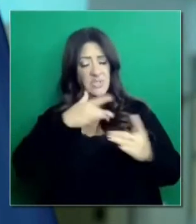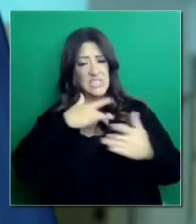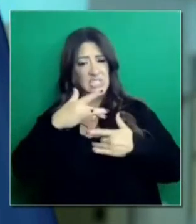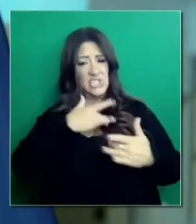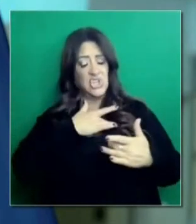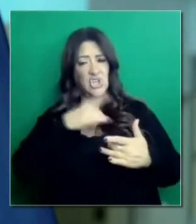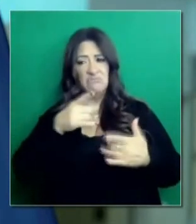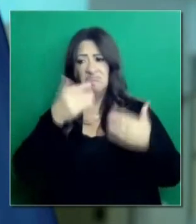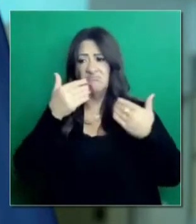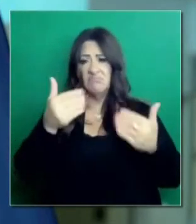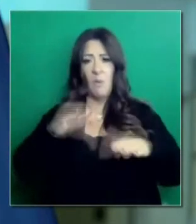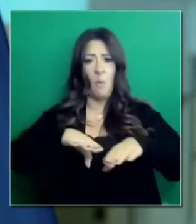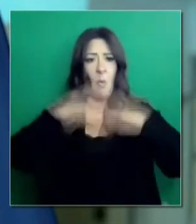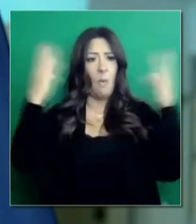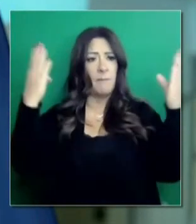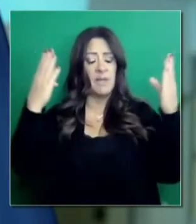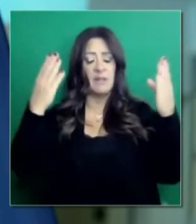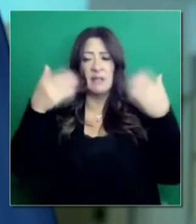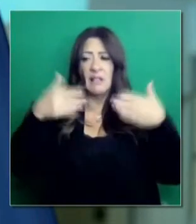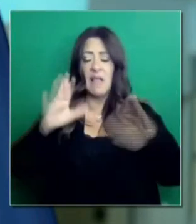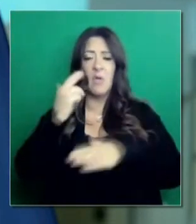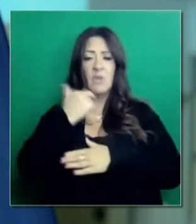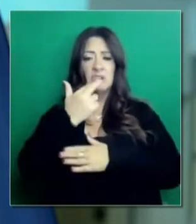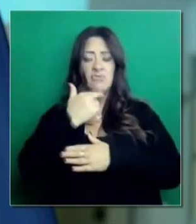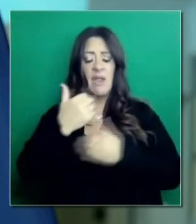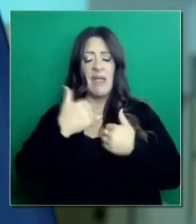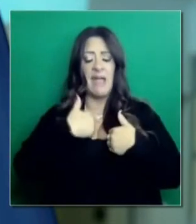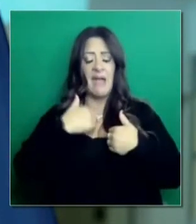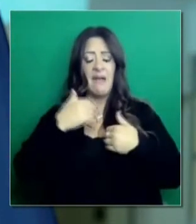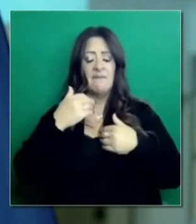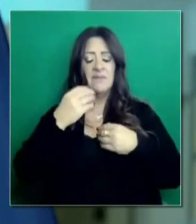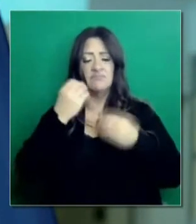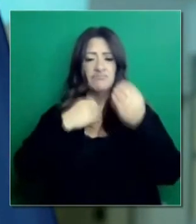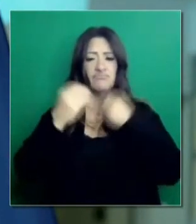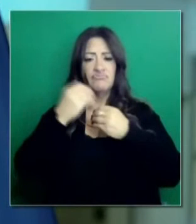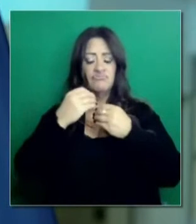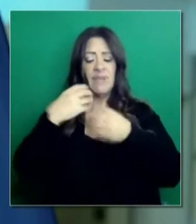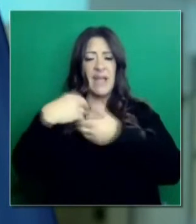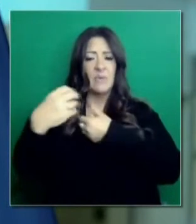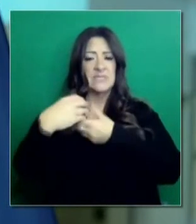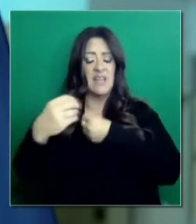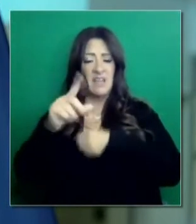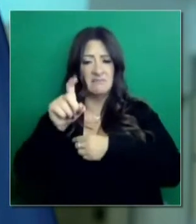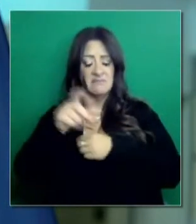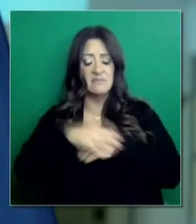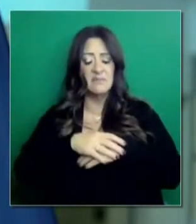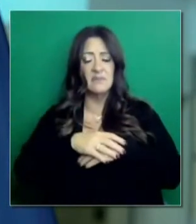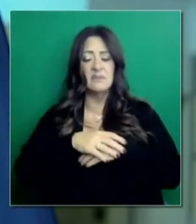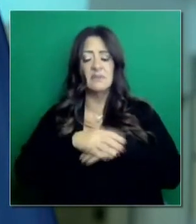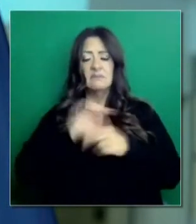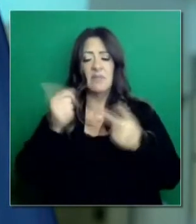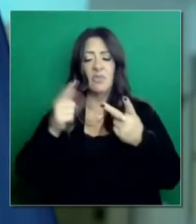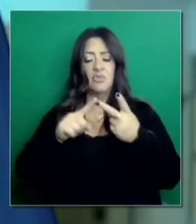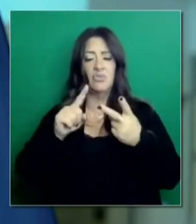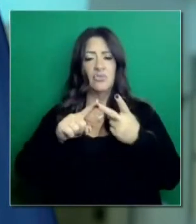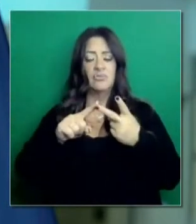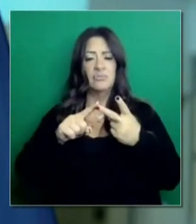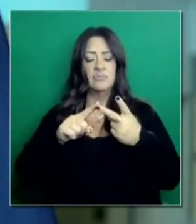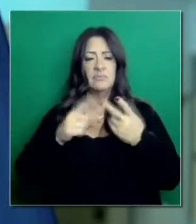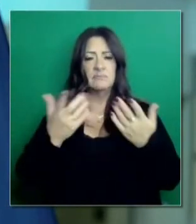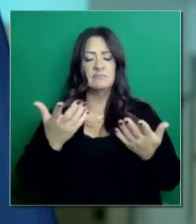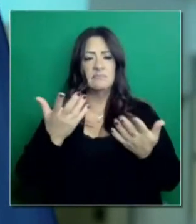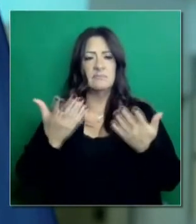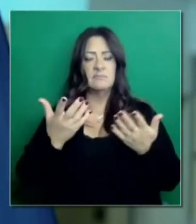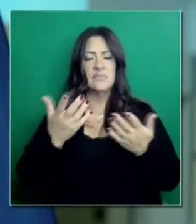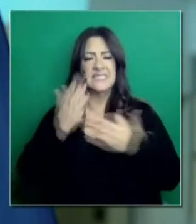having outdoor dining? So that's one part of it. Now, the devil's advocate side is the other part of it about dining outside. Some people